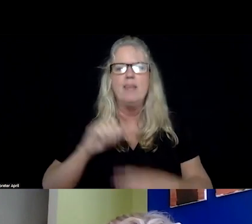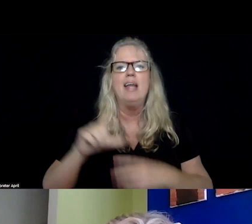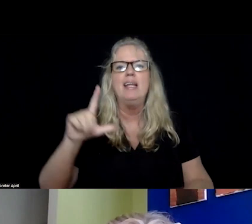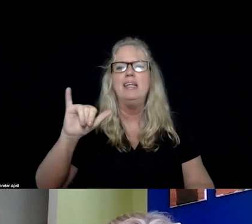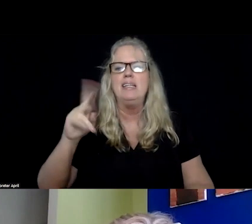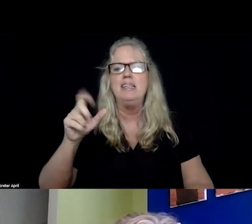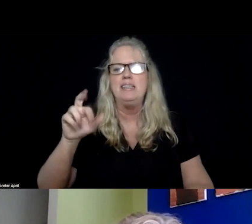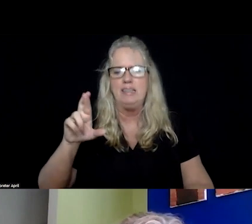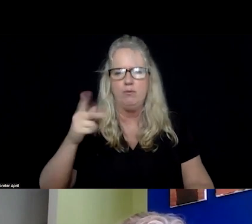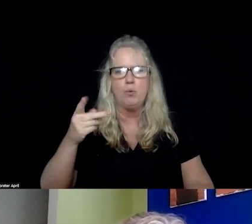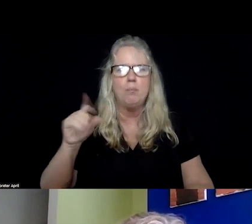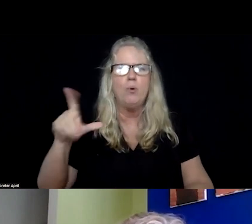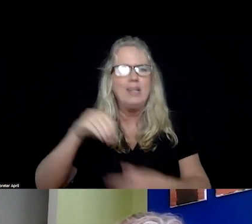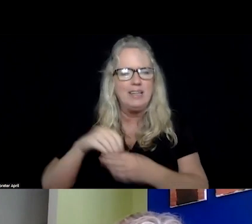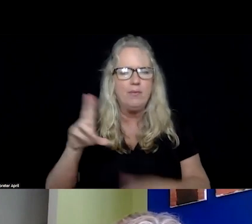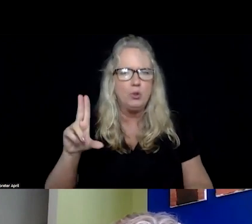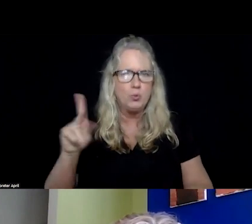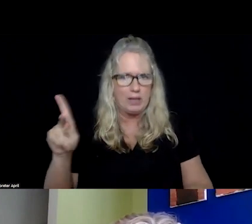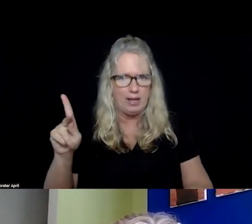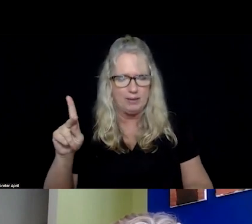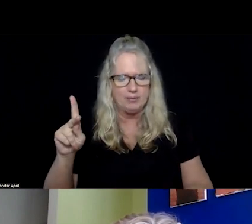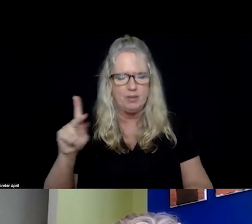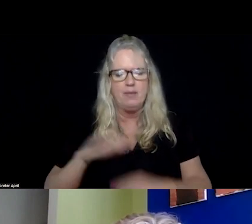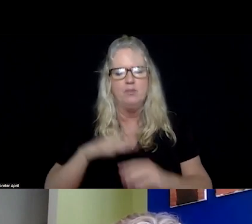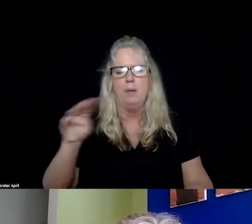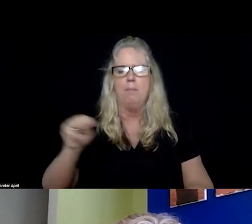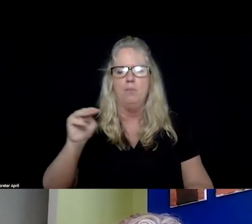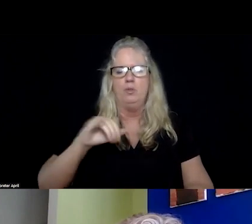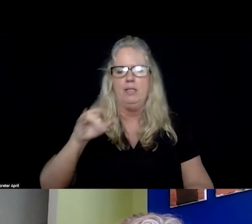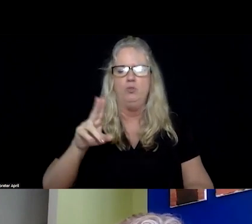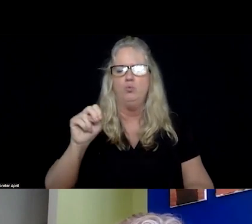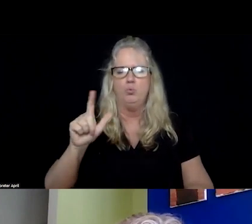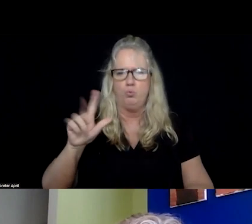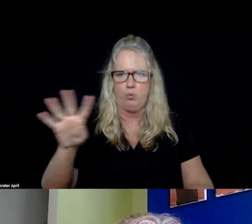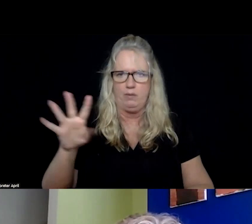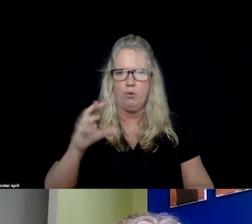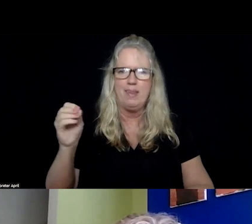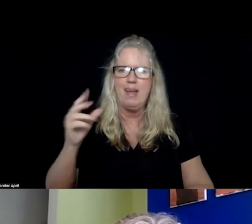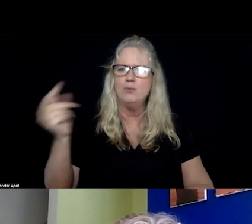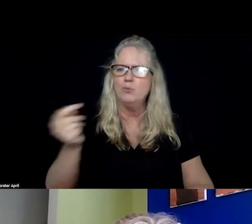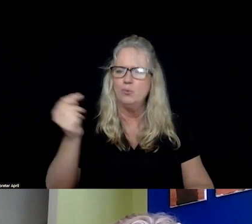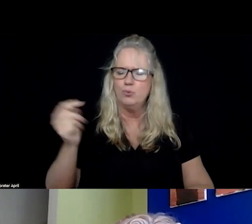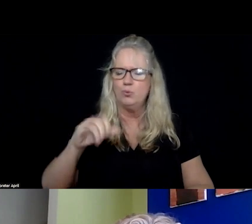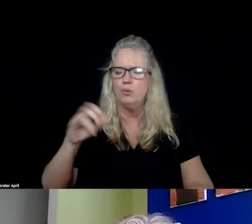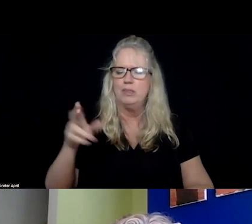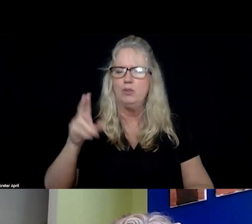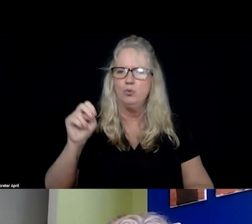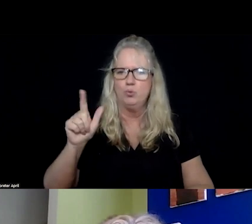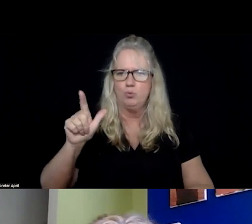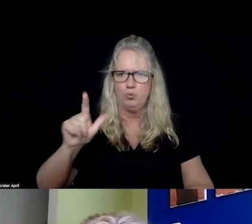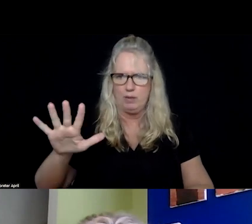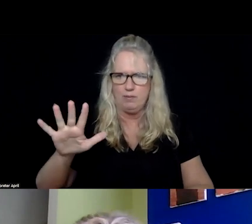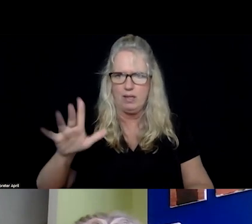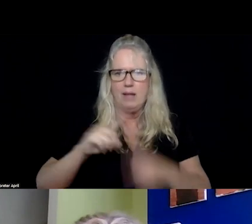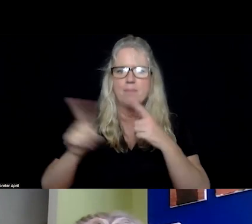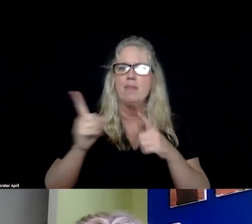in the UK. So that's on Monday, June 24th and Tuesday, June 25th. And then after